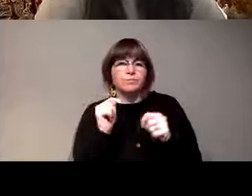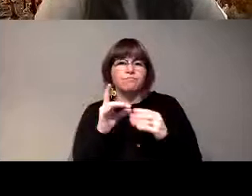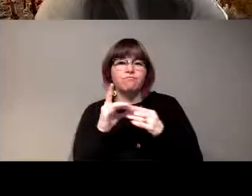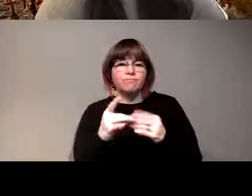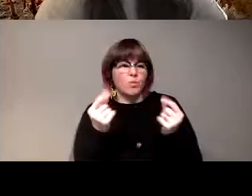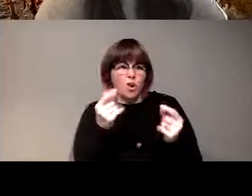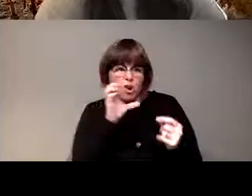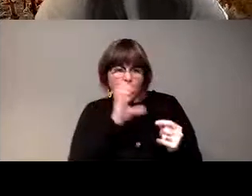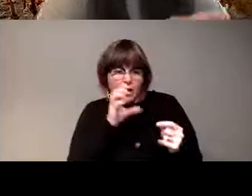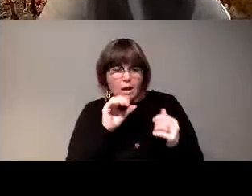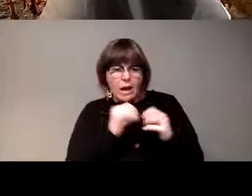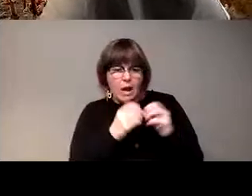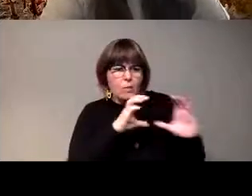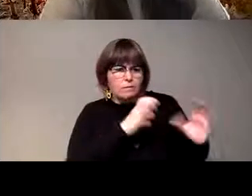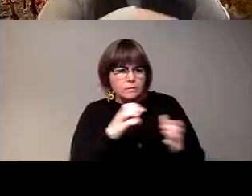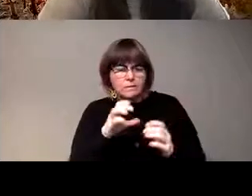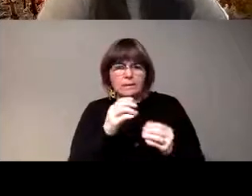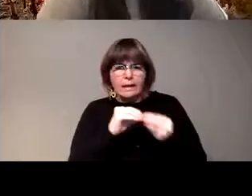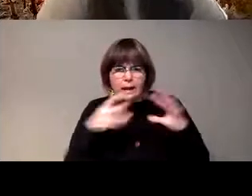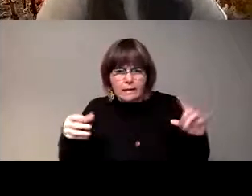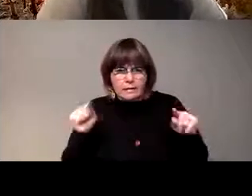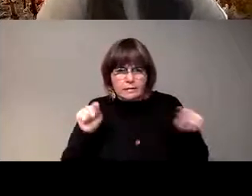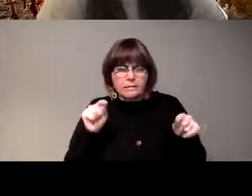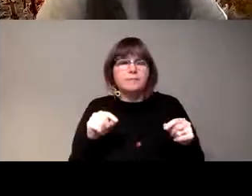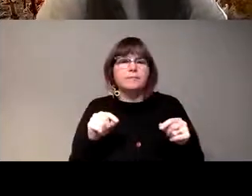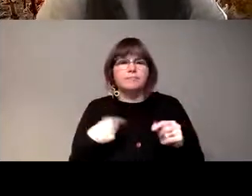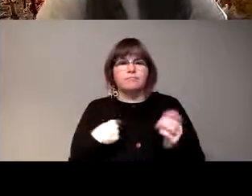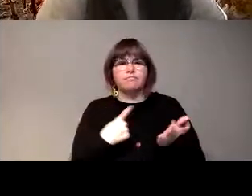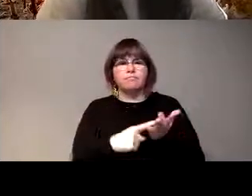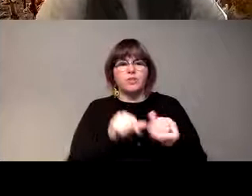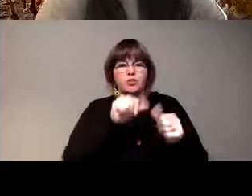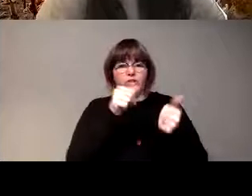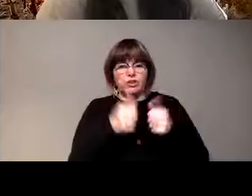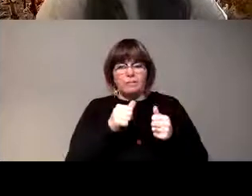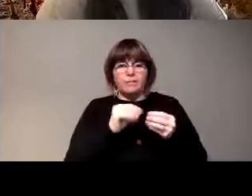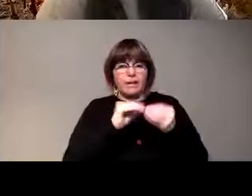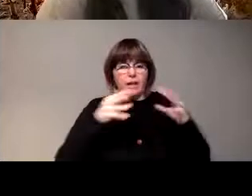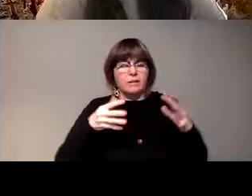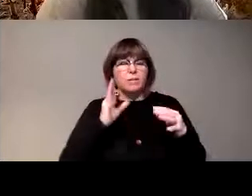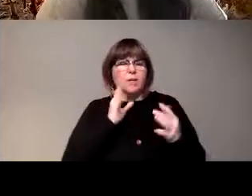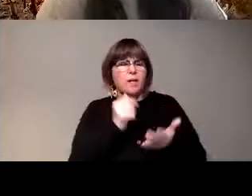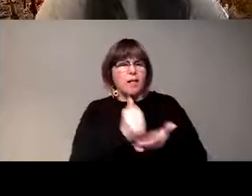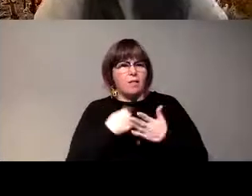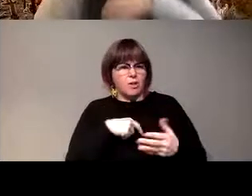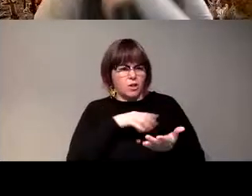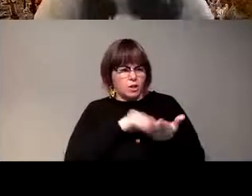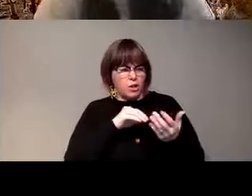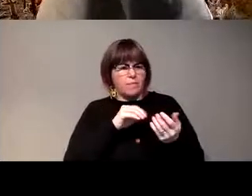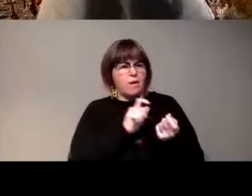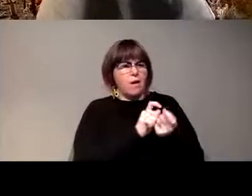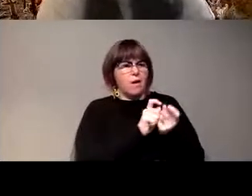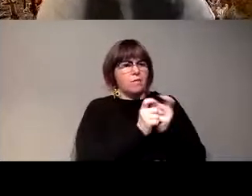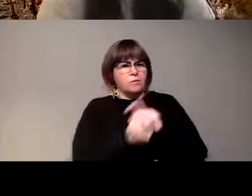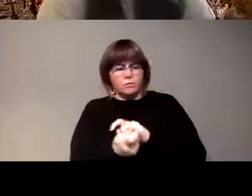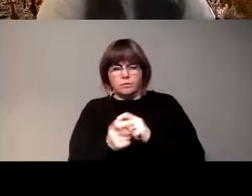looking for, how to classify galaxies. And I talked about how the shapes of galaxies can help us learn about the evolution of the